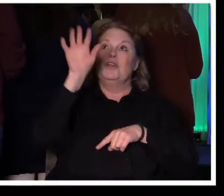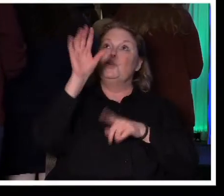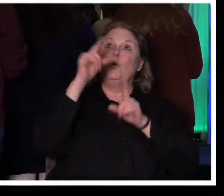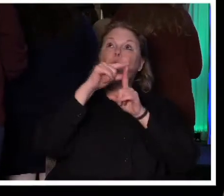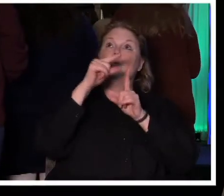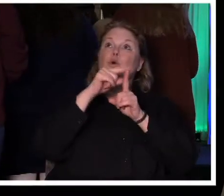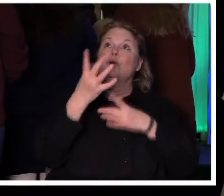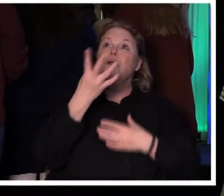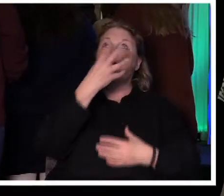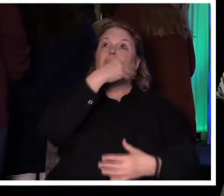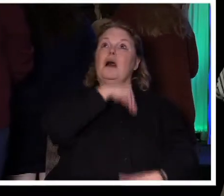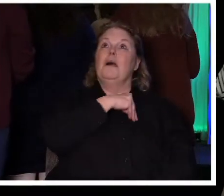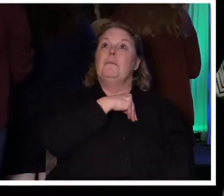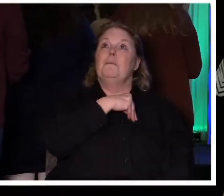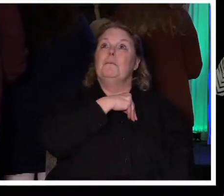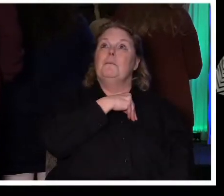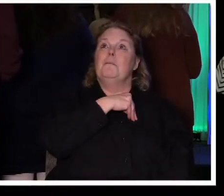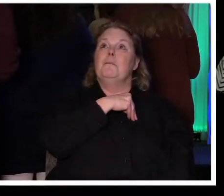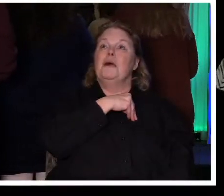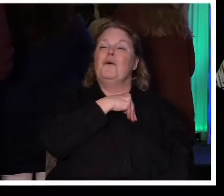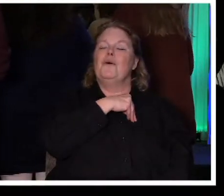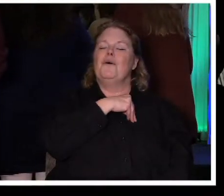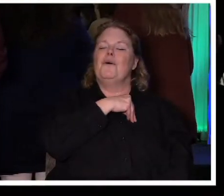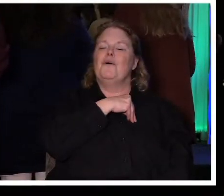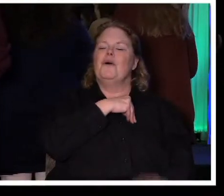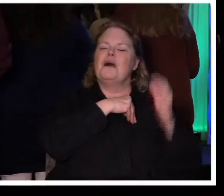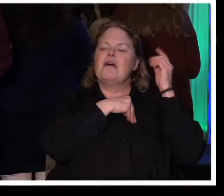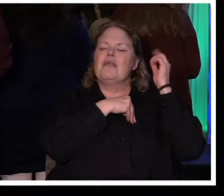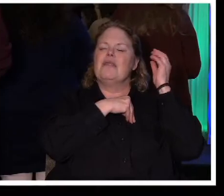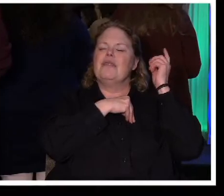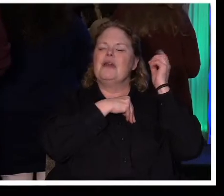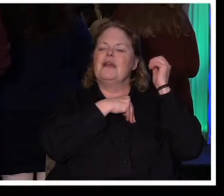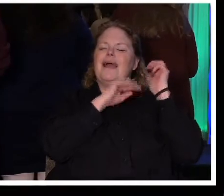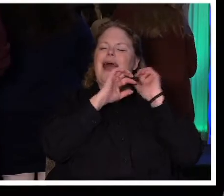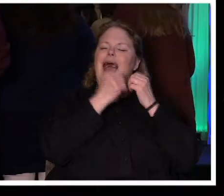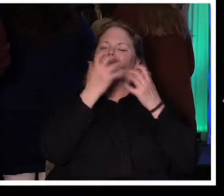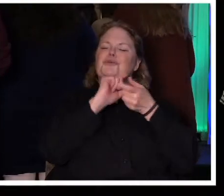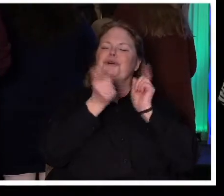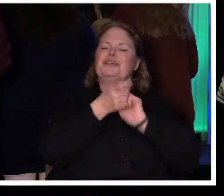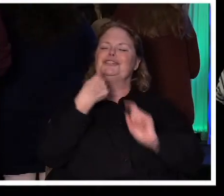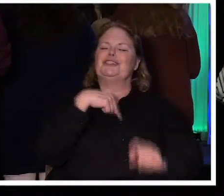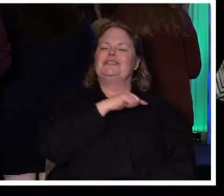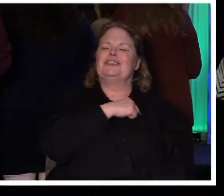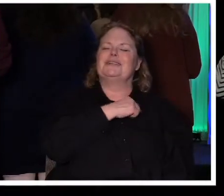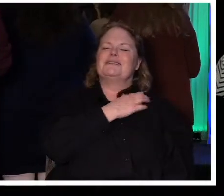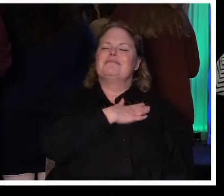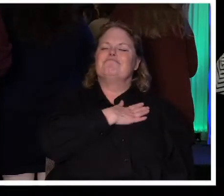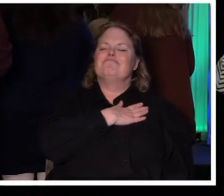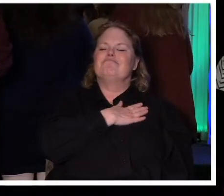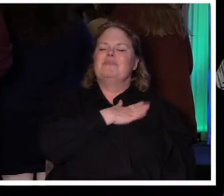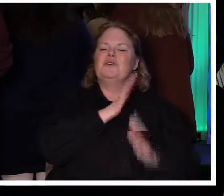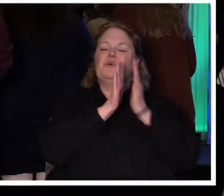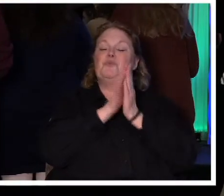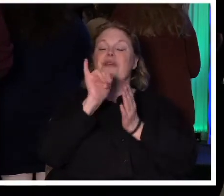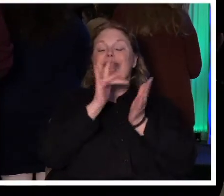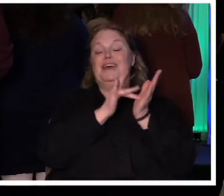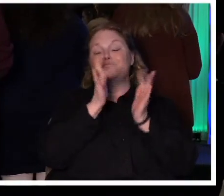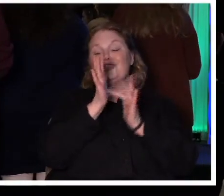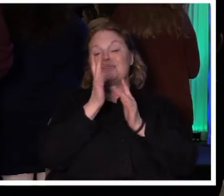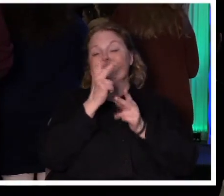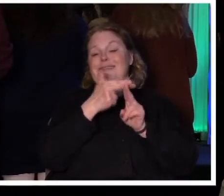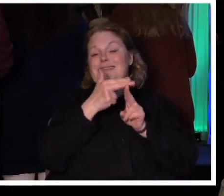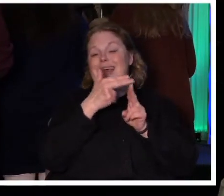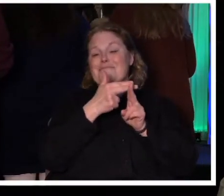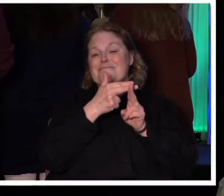just marinate within us as we think of all of the ways that you want to work within us. And we pray this in Jesus'